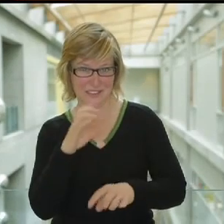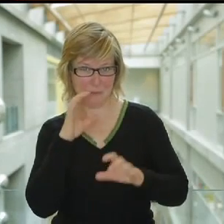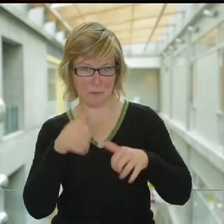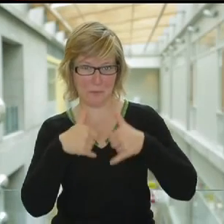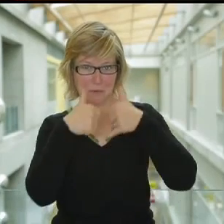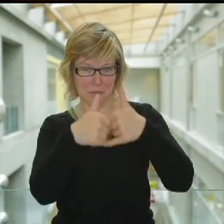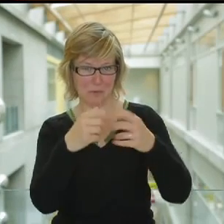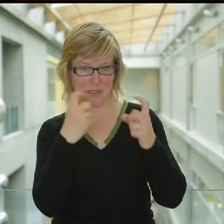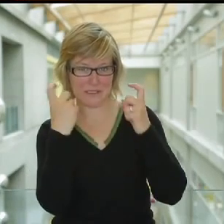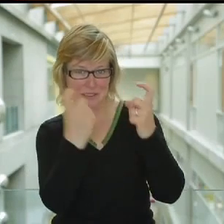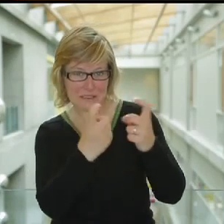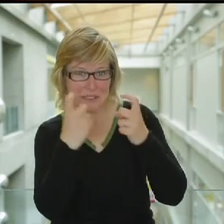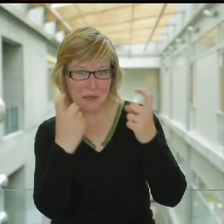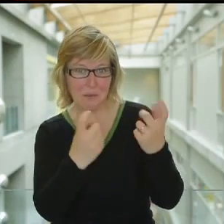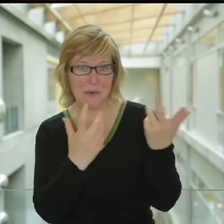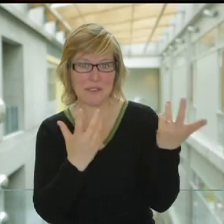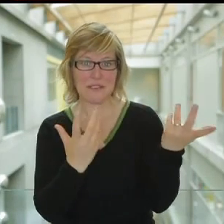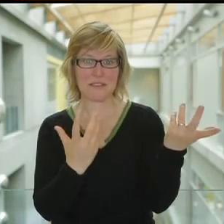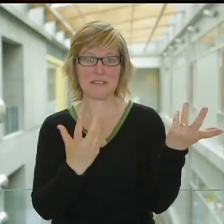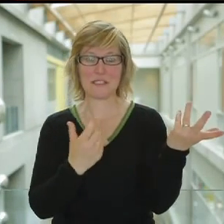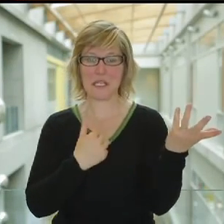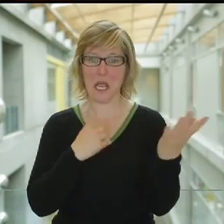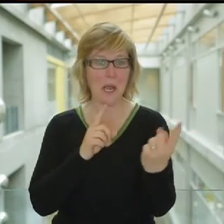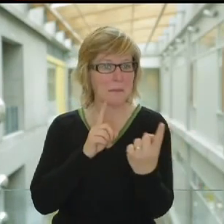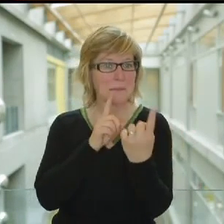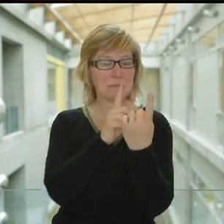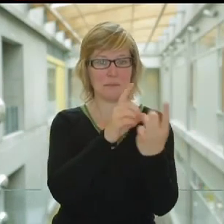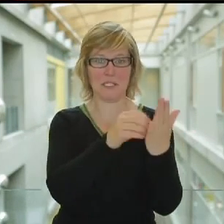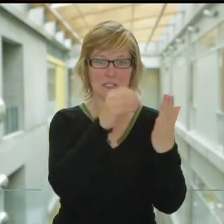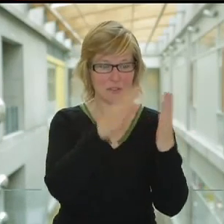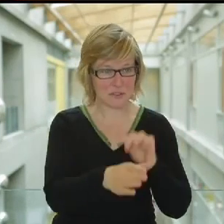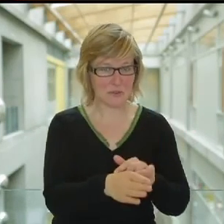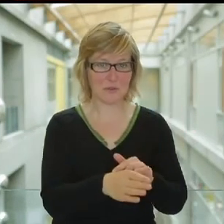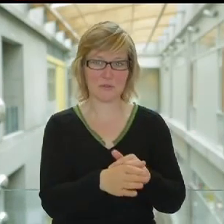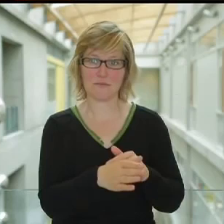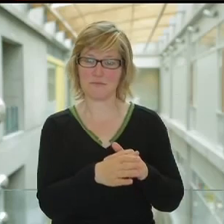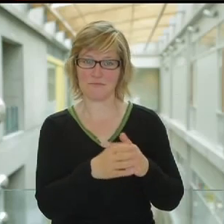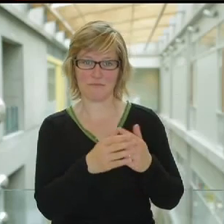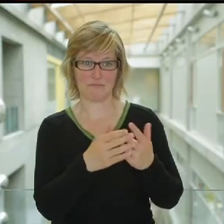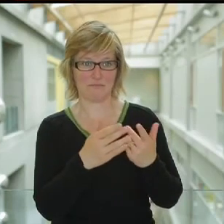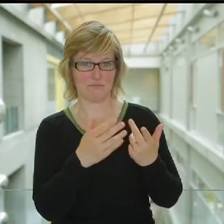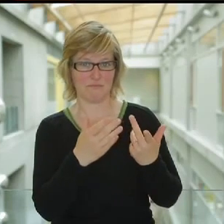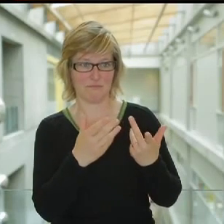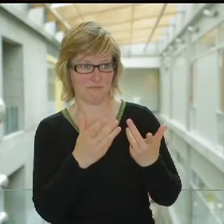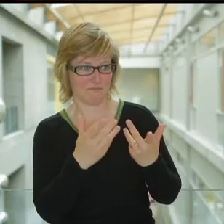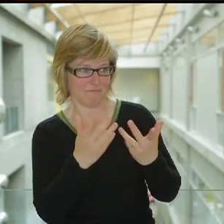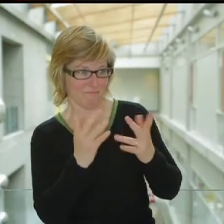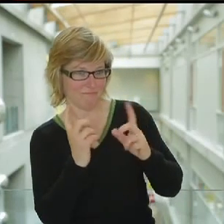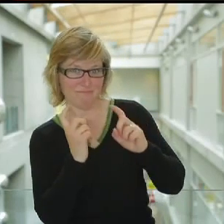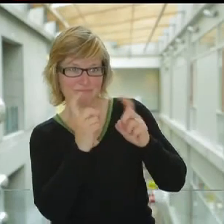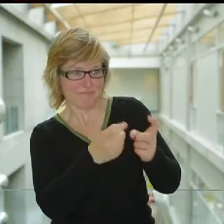who has been a little bit assisted financially by receiving this award, and